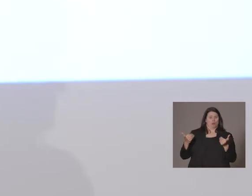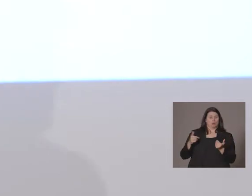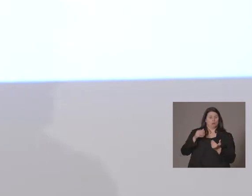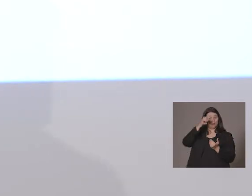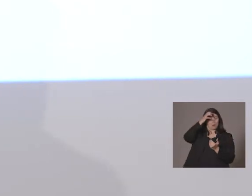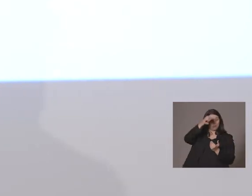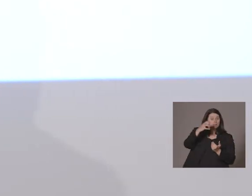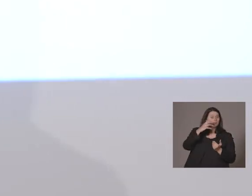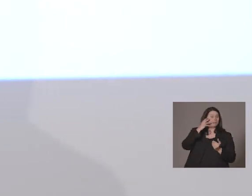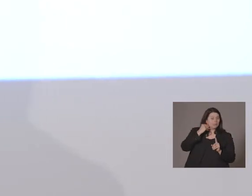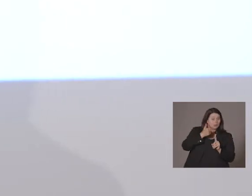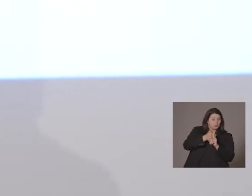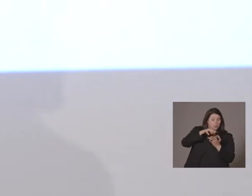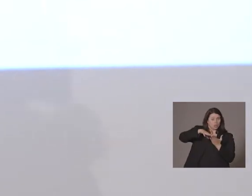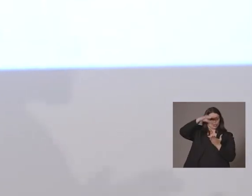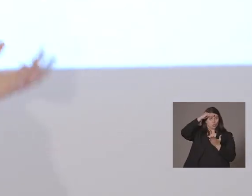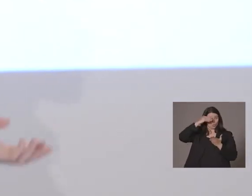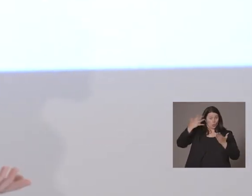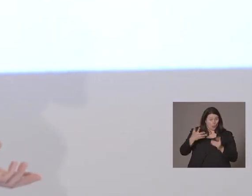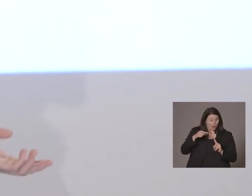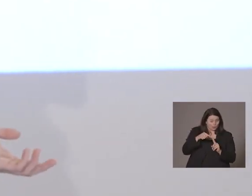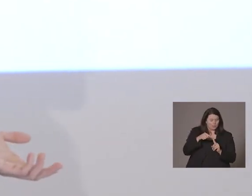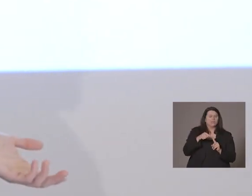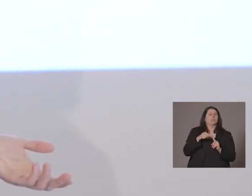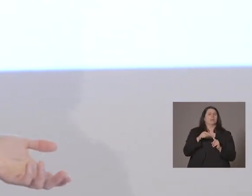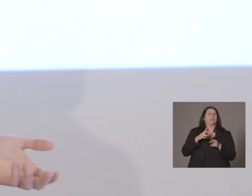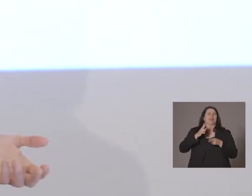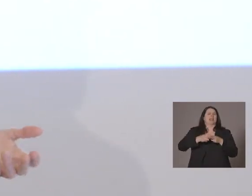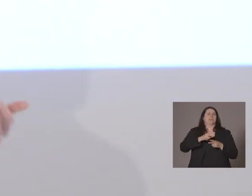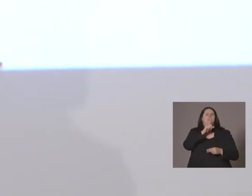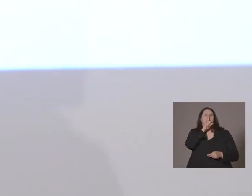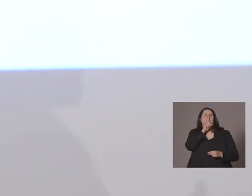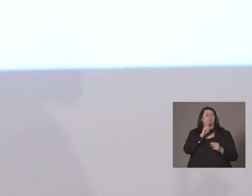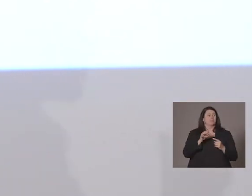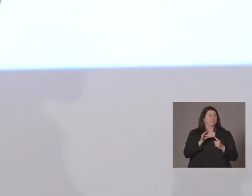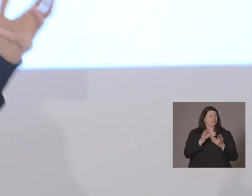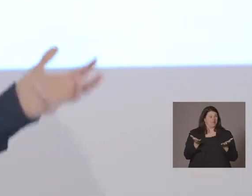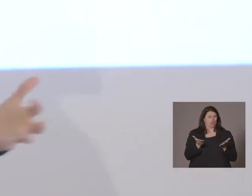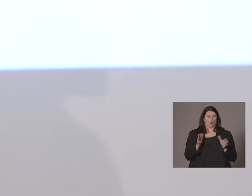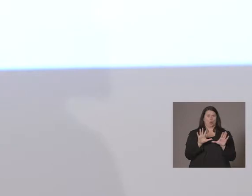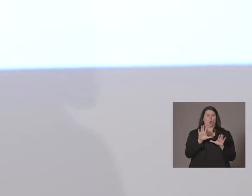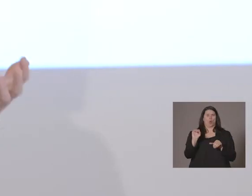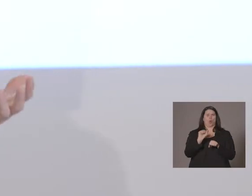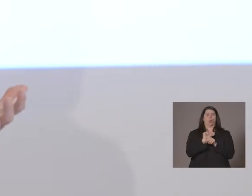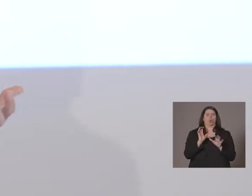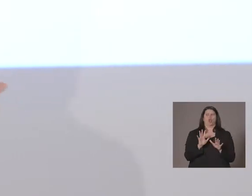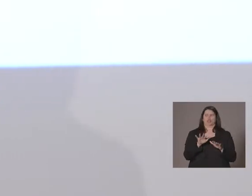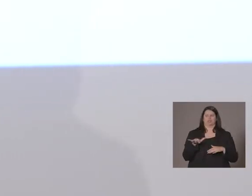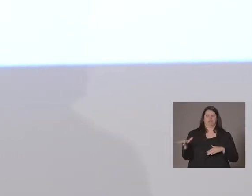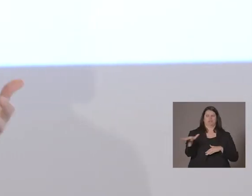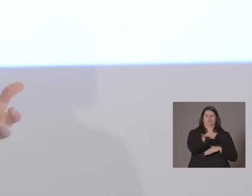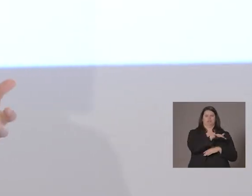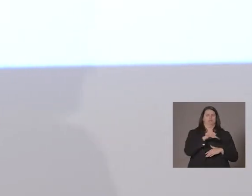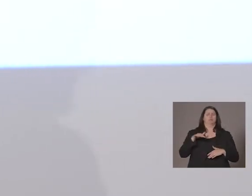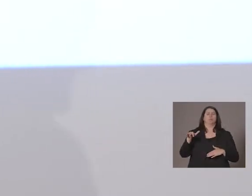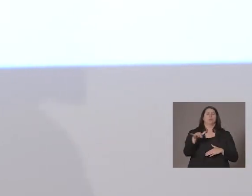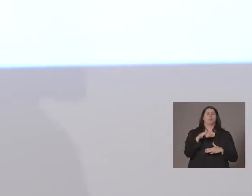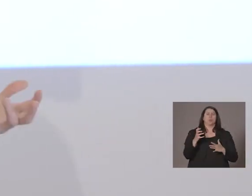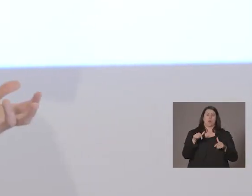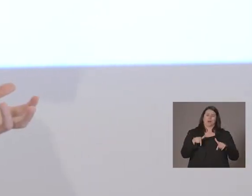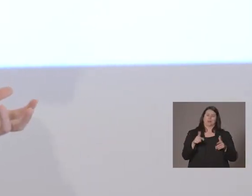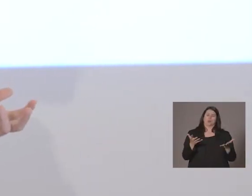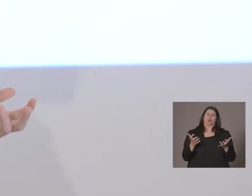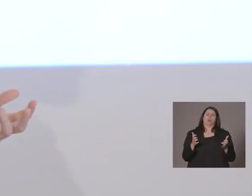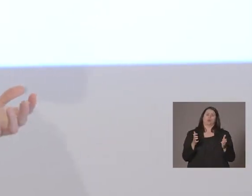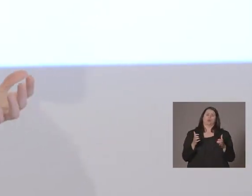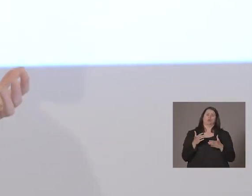it. Especially if you have coworkers here, like this, we're trying to cultivate a space where you can be brave, where you can share